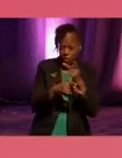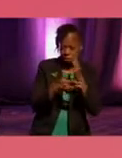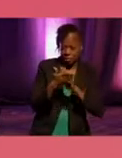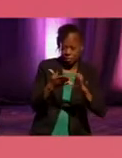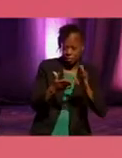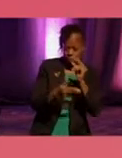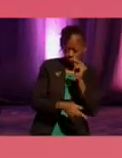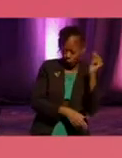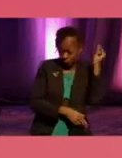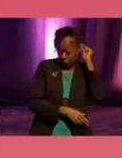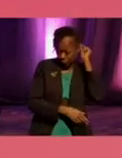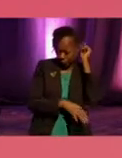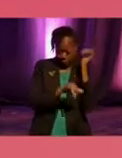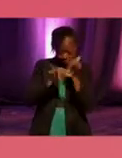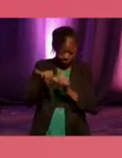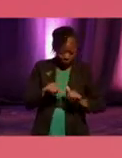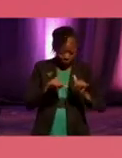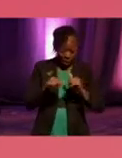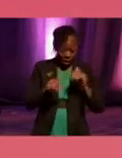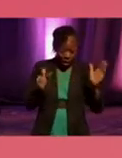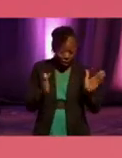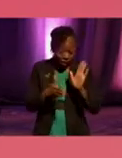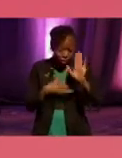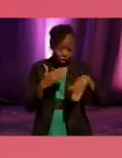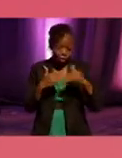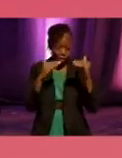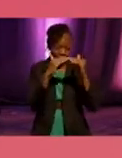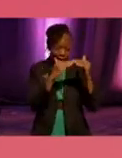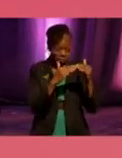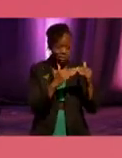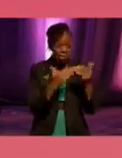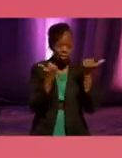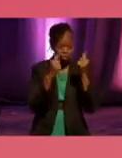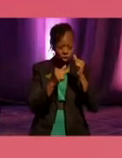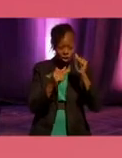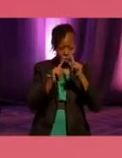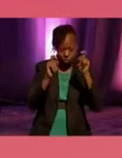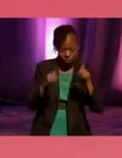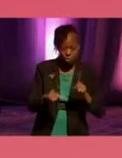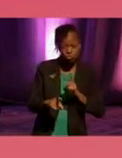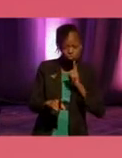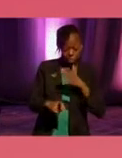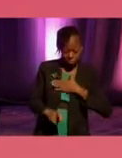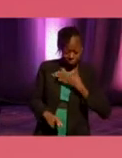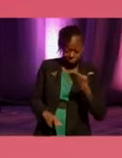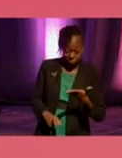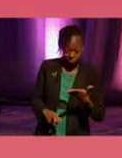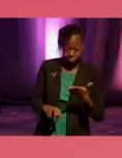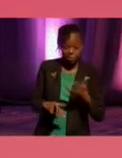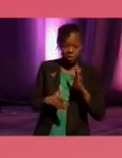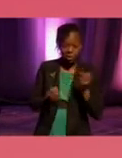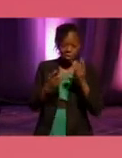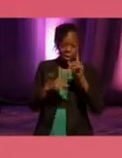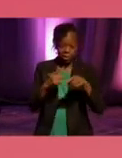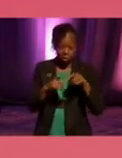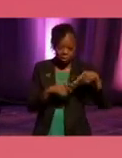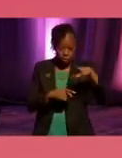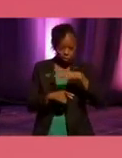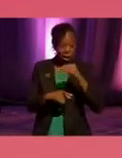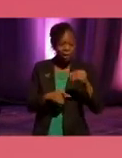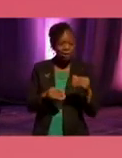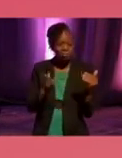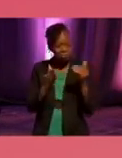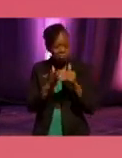stereotypes. I encourage all of my colleagues to take them because it's very telling. And then constantly recognizing